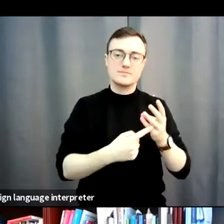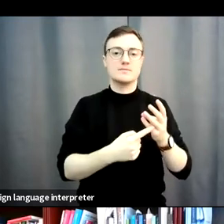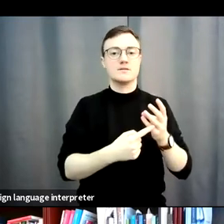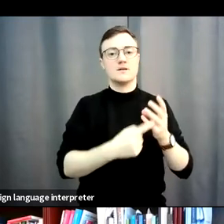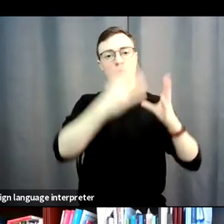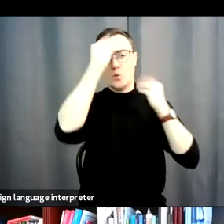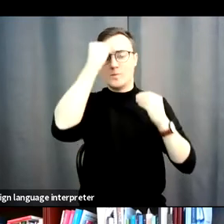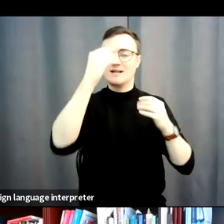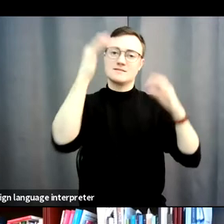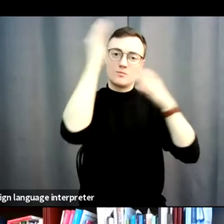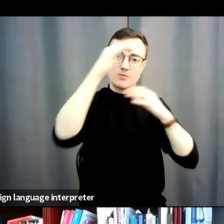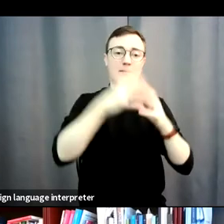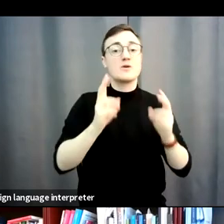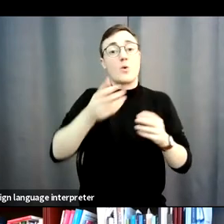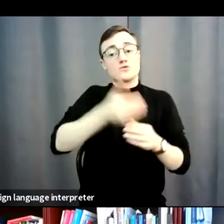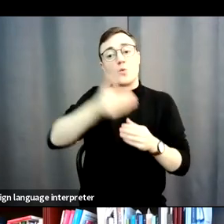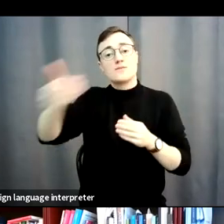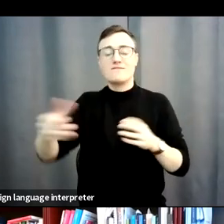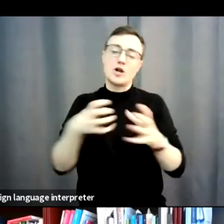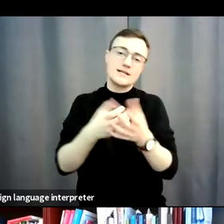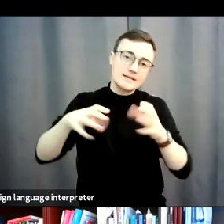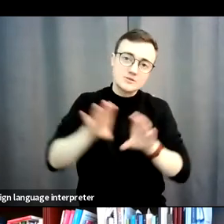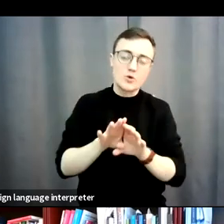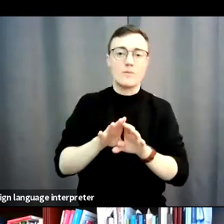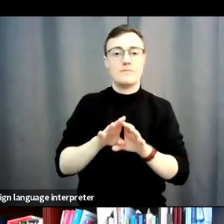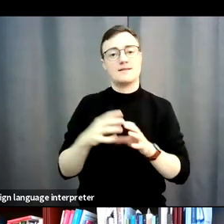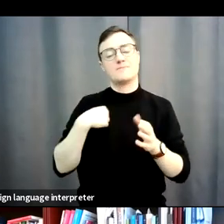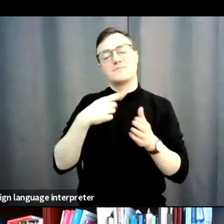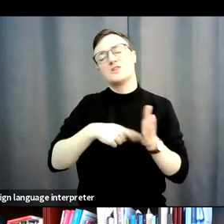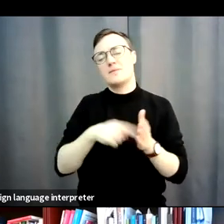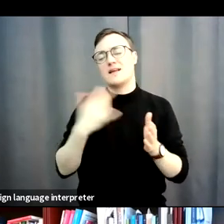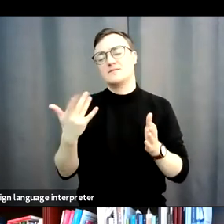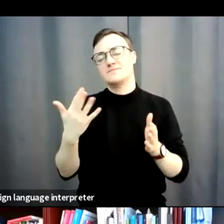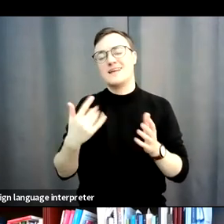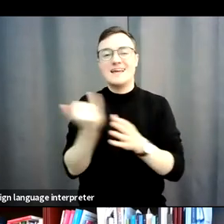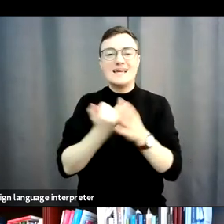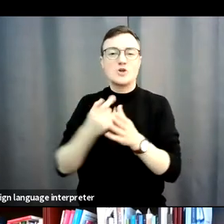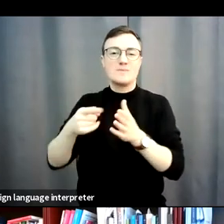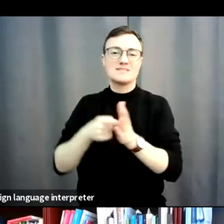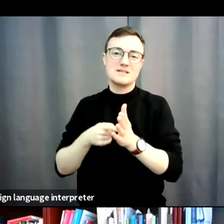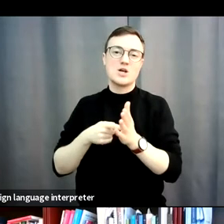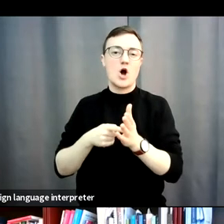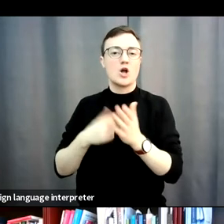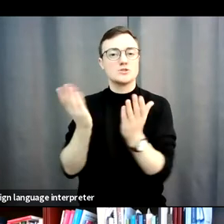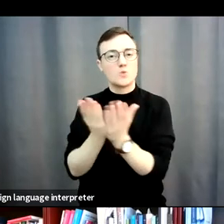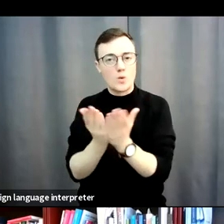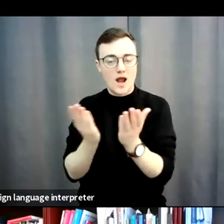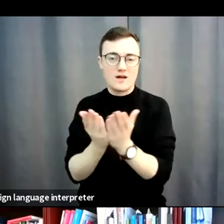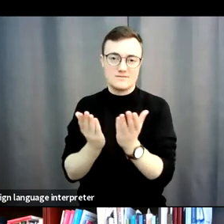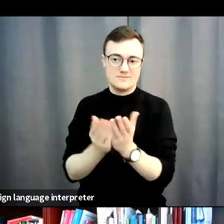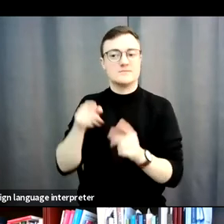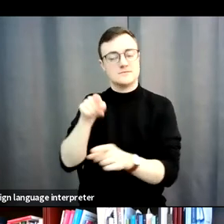issues as well, like the classroom, I mean, like special education, how they want that to be done and things like